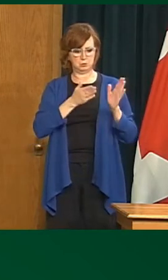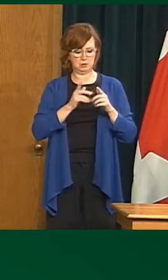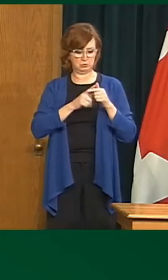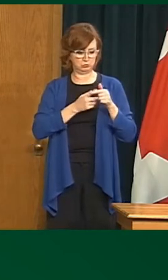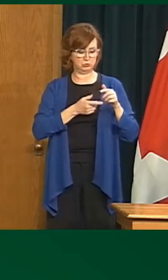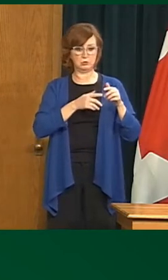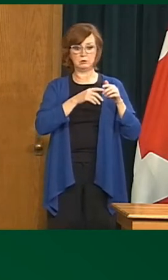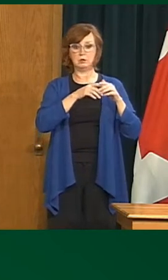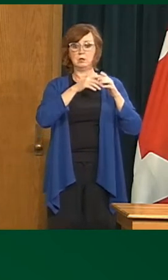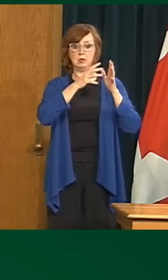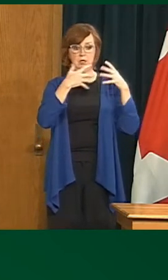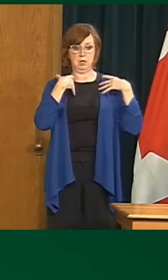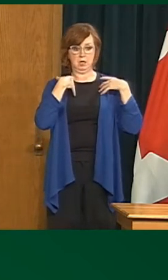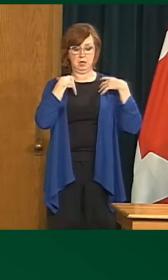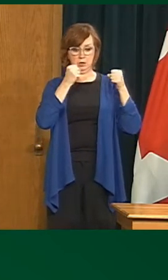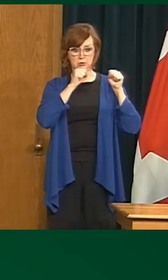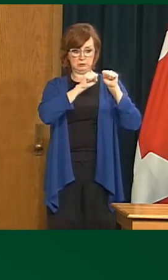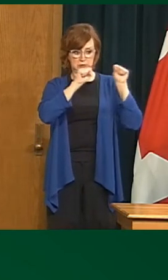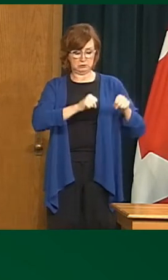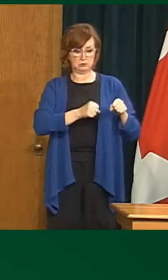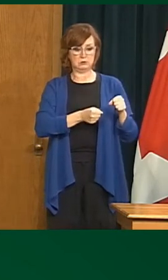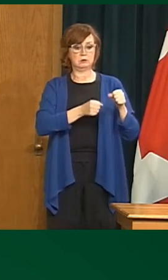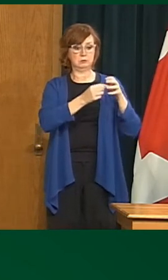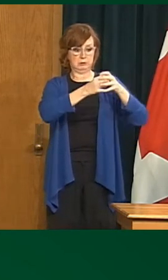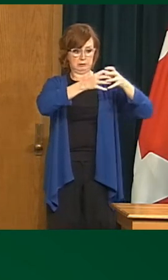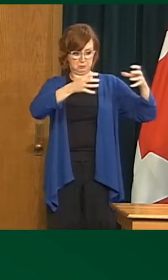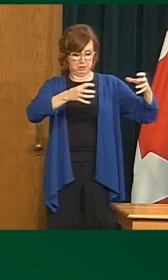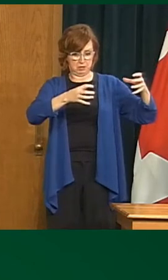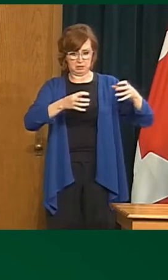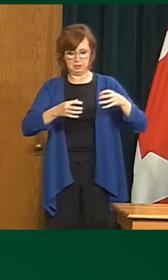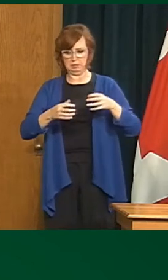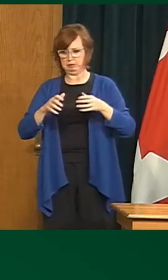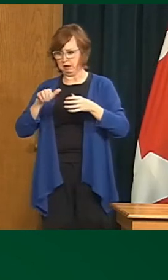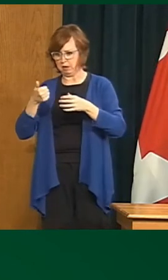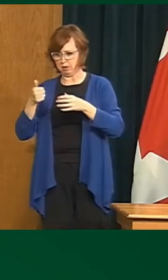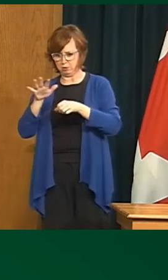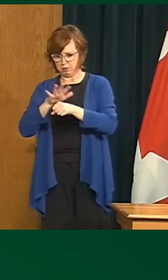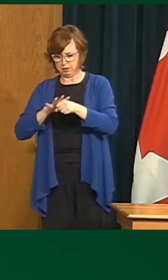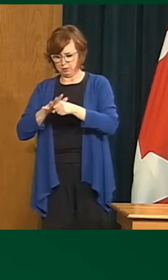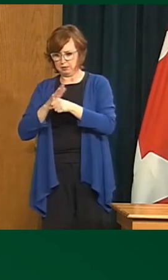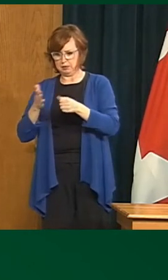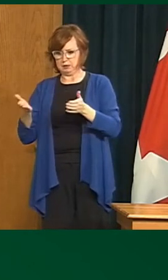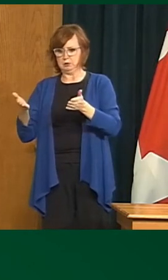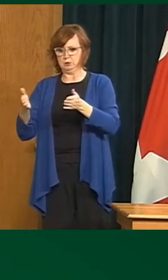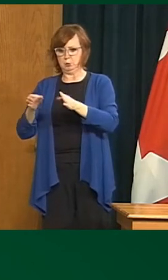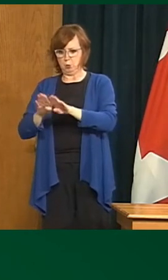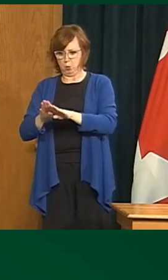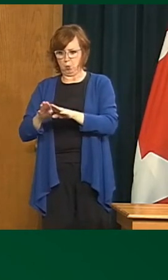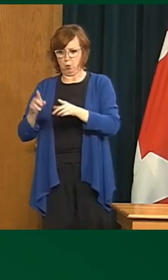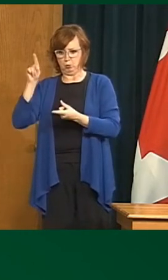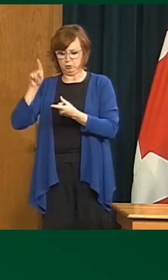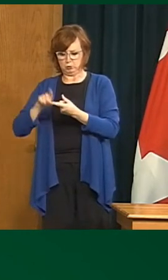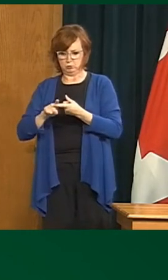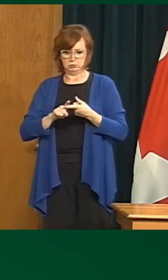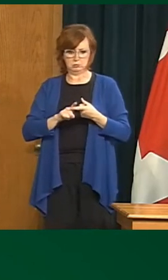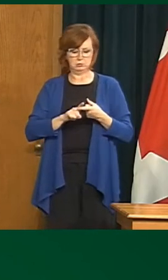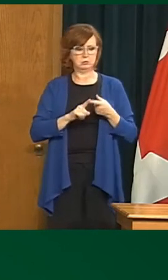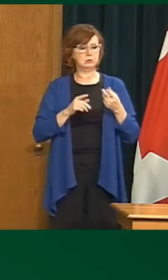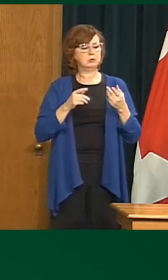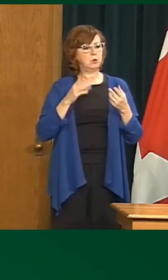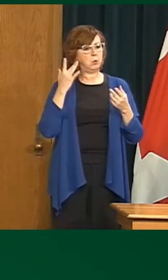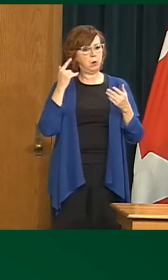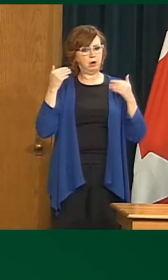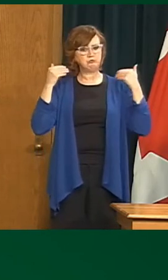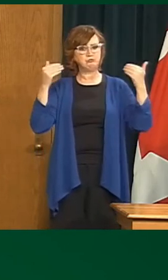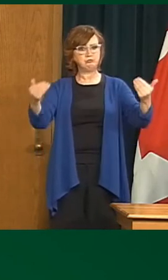time protect those residents in long-term care that are in integrated facilities, why we're moving forward with the plan is multifold.